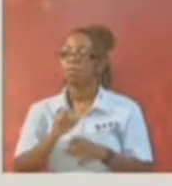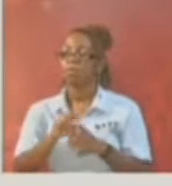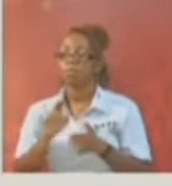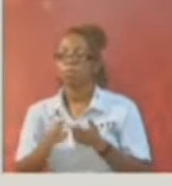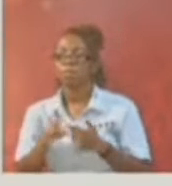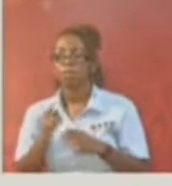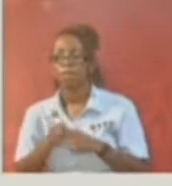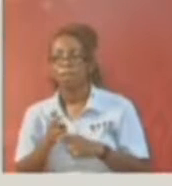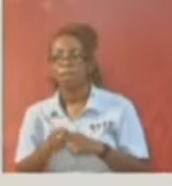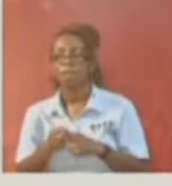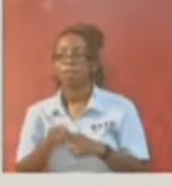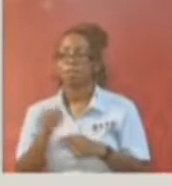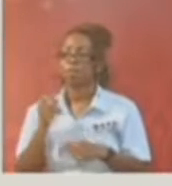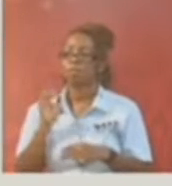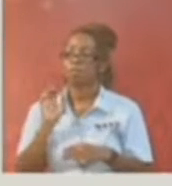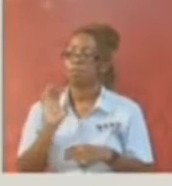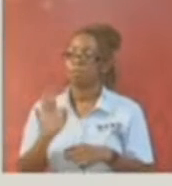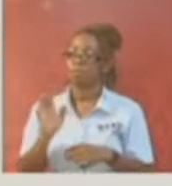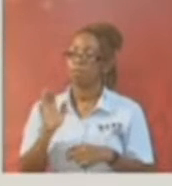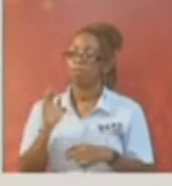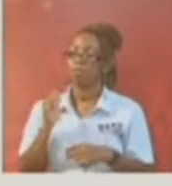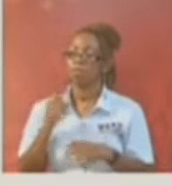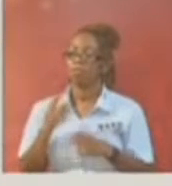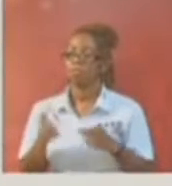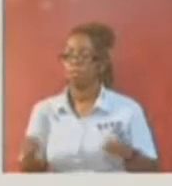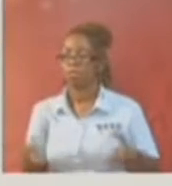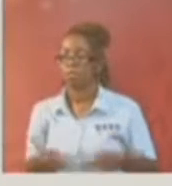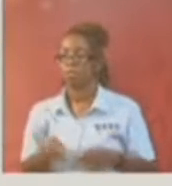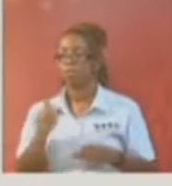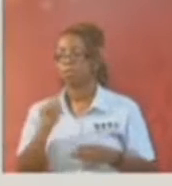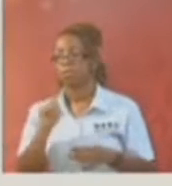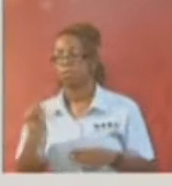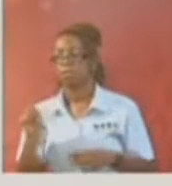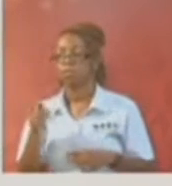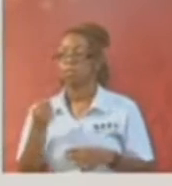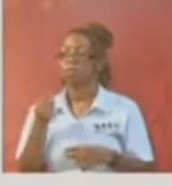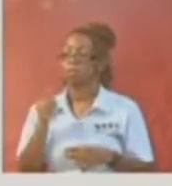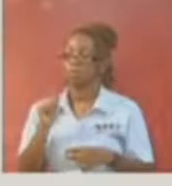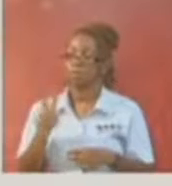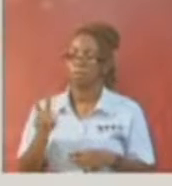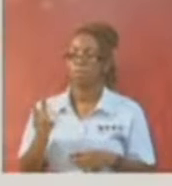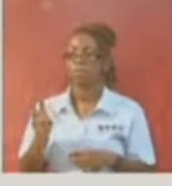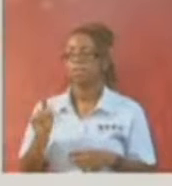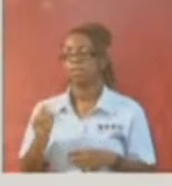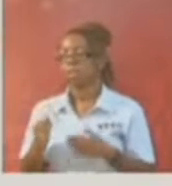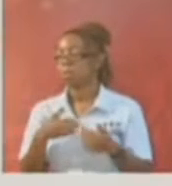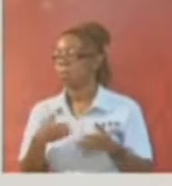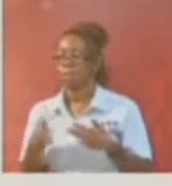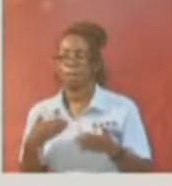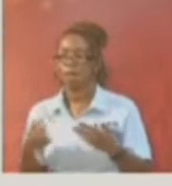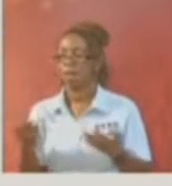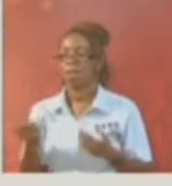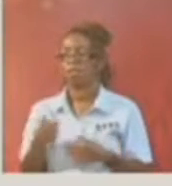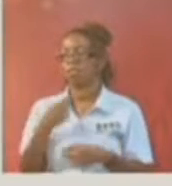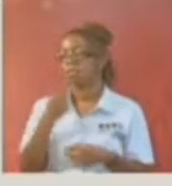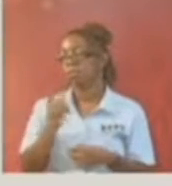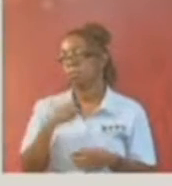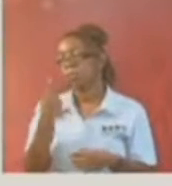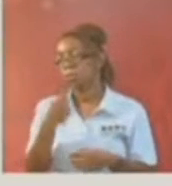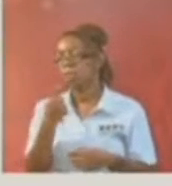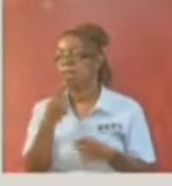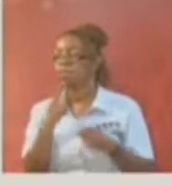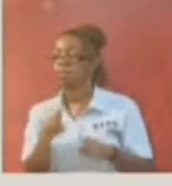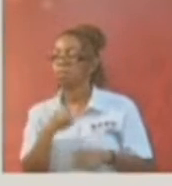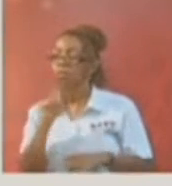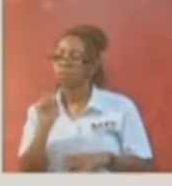brief questions. Please ask your questions one right after the other to the relevant members of the panel. If time permits,